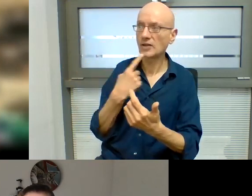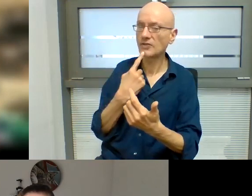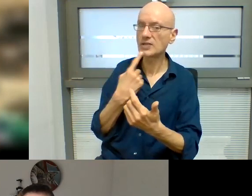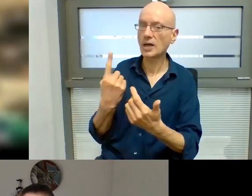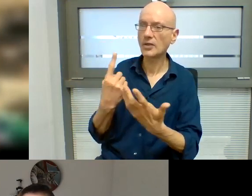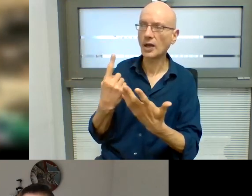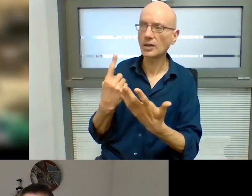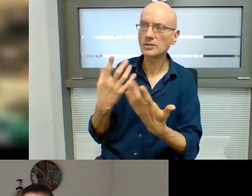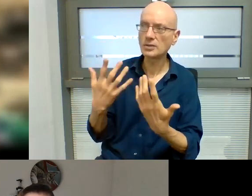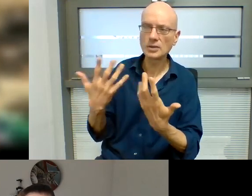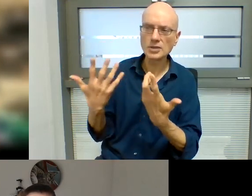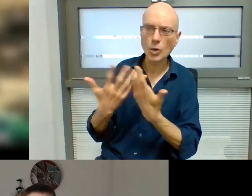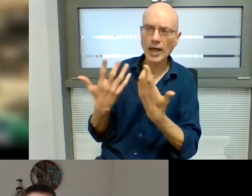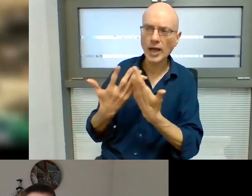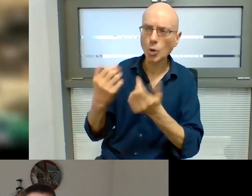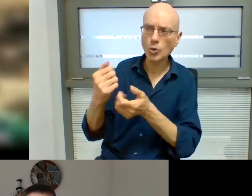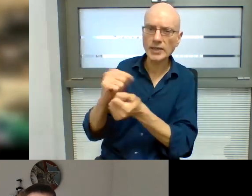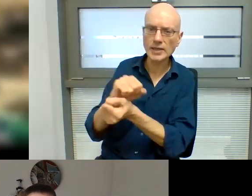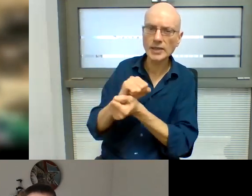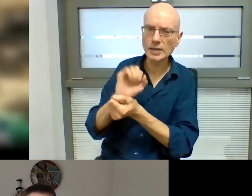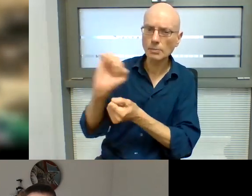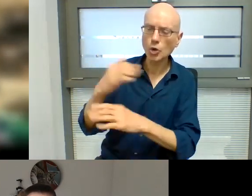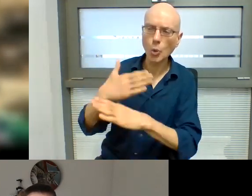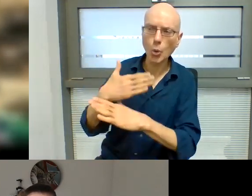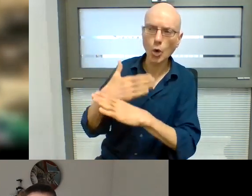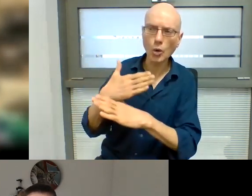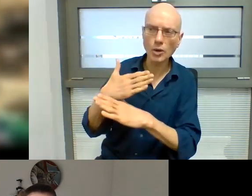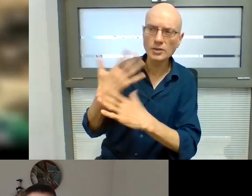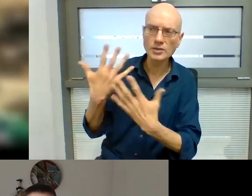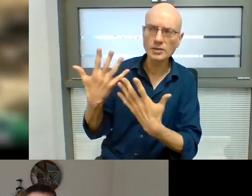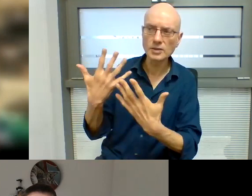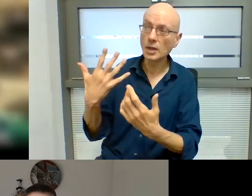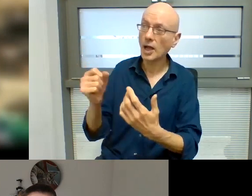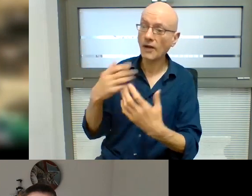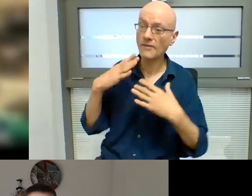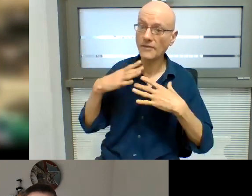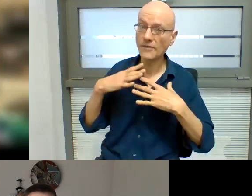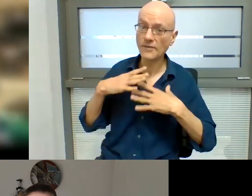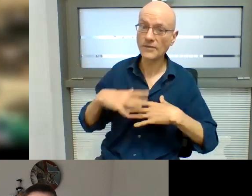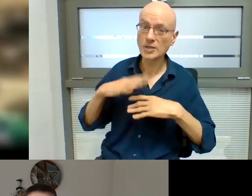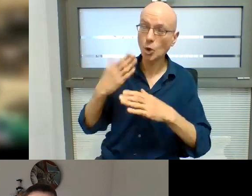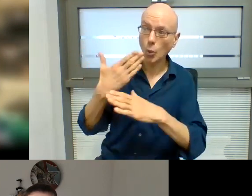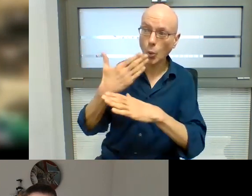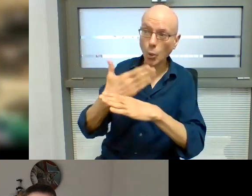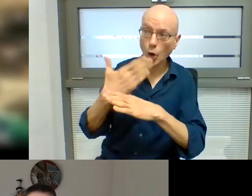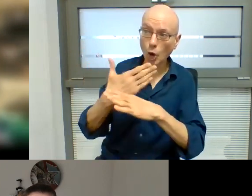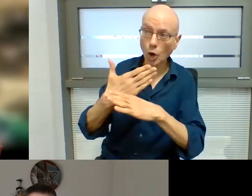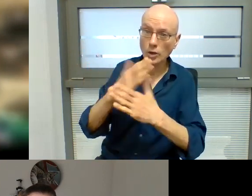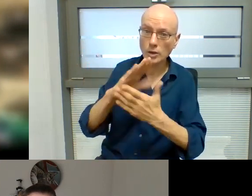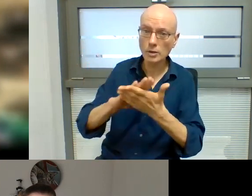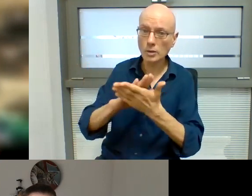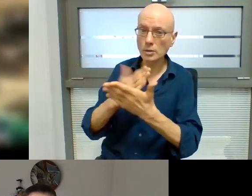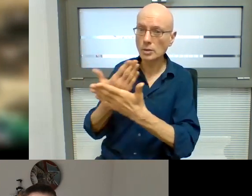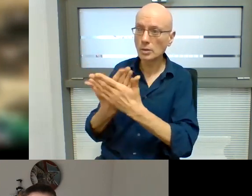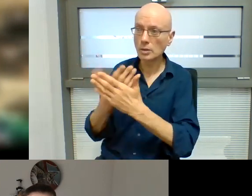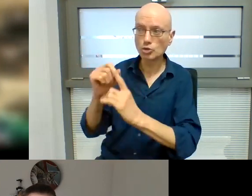so how do you keep all of your work? How do you have physical work that you digitize, and then, or do you keep, I see you've